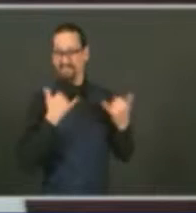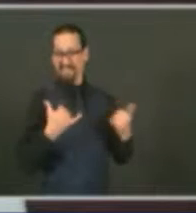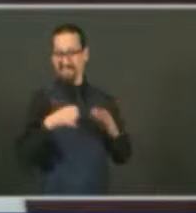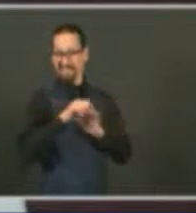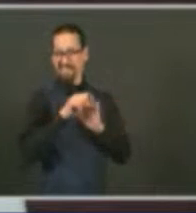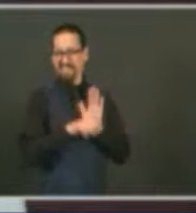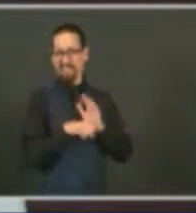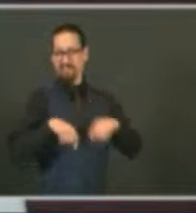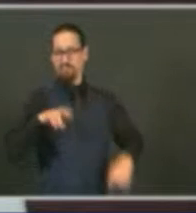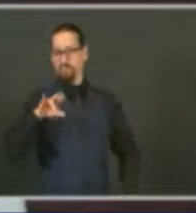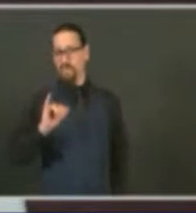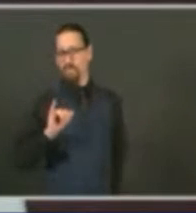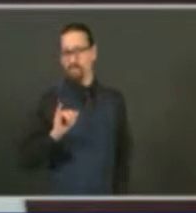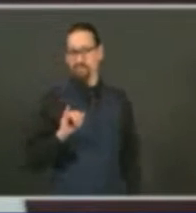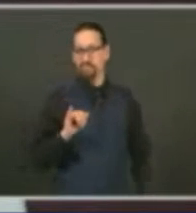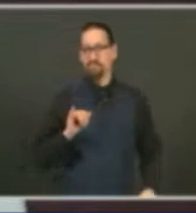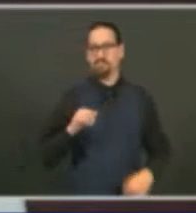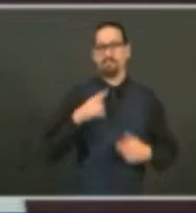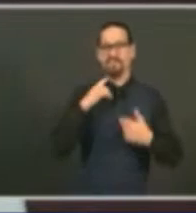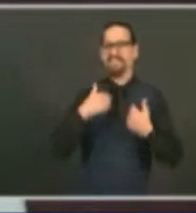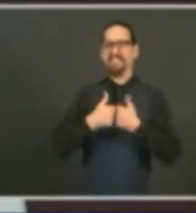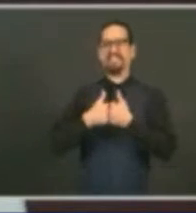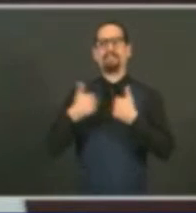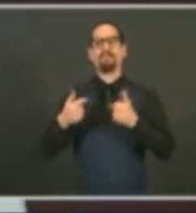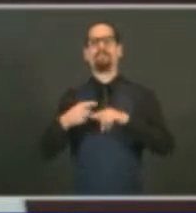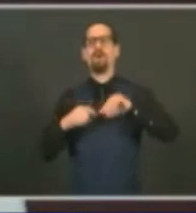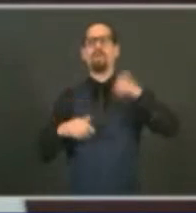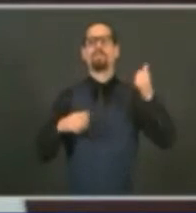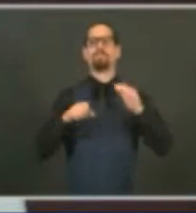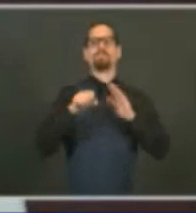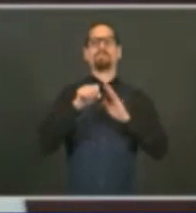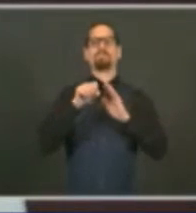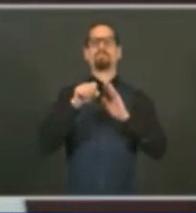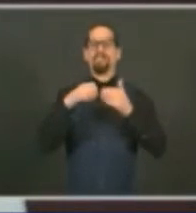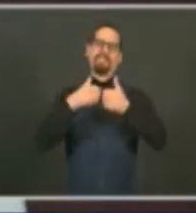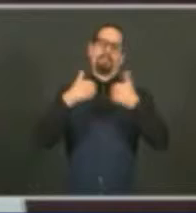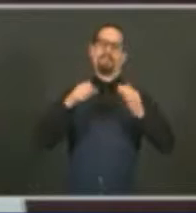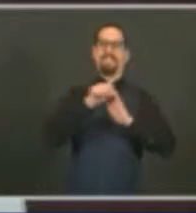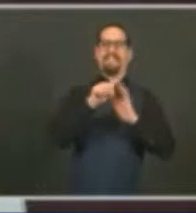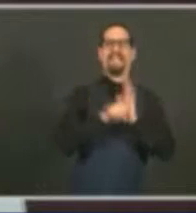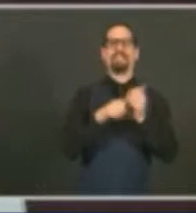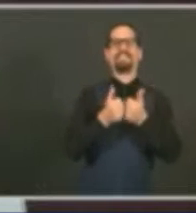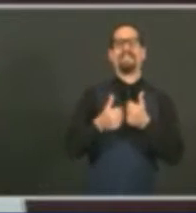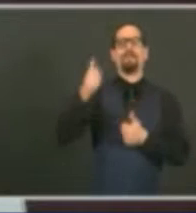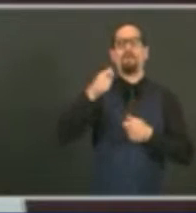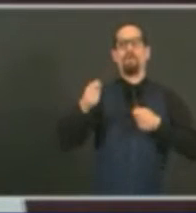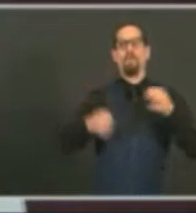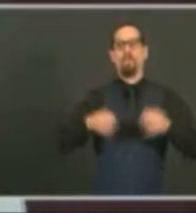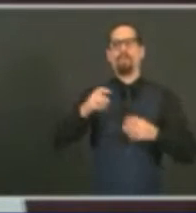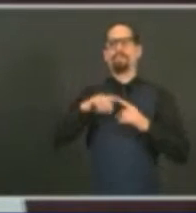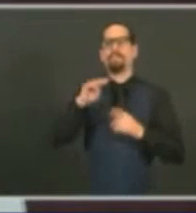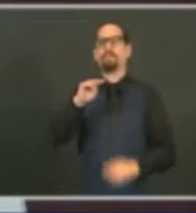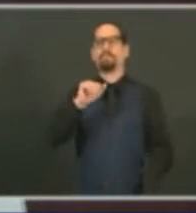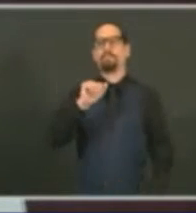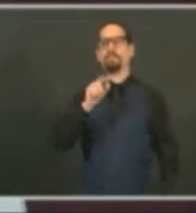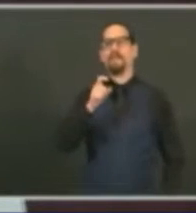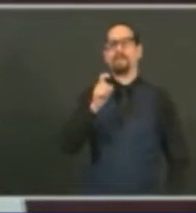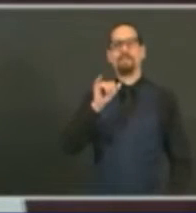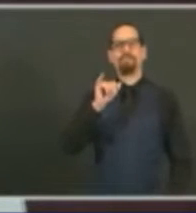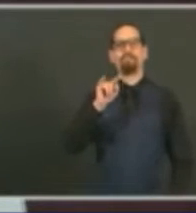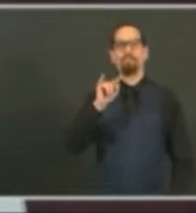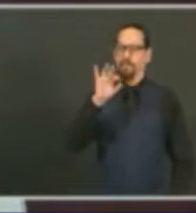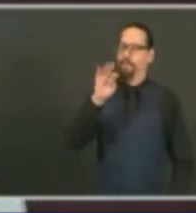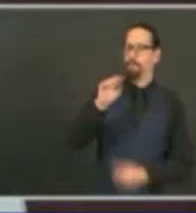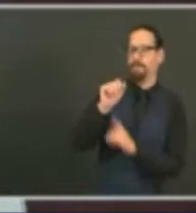parte hearing, I believe in State Superior Court, with the proprietors of Max Fitness of Warren and Lincoln, Rhode Island. The crux of the